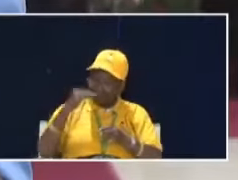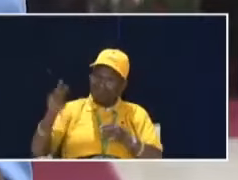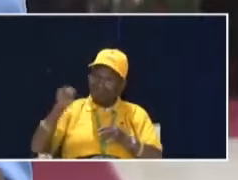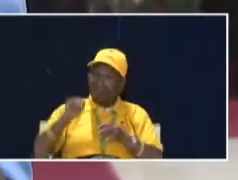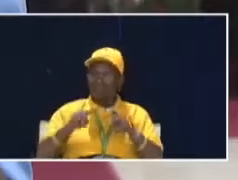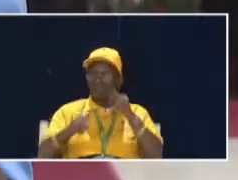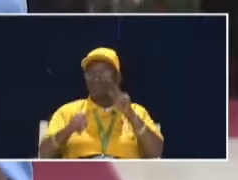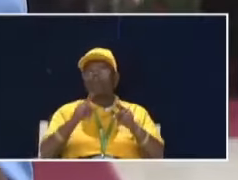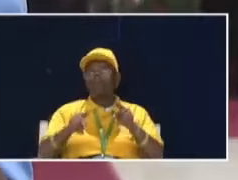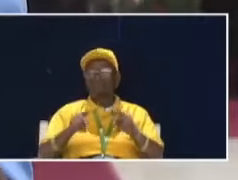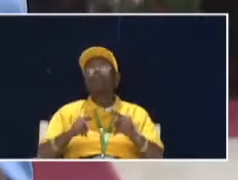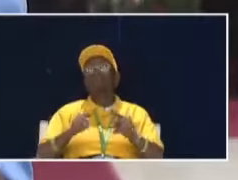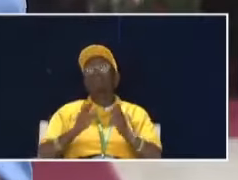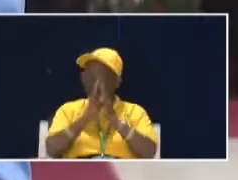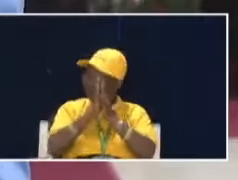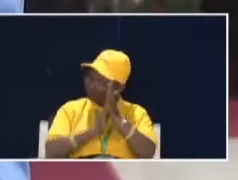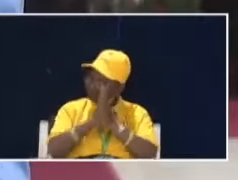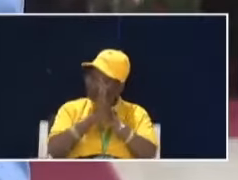Intercede for them.